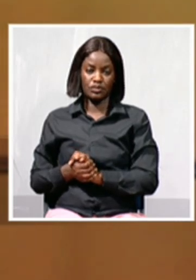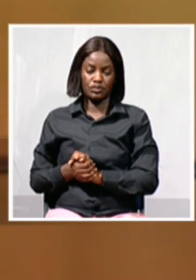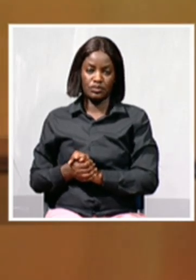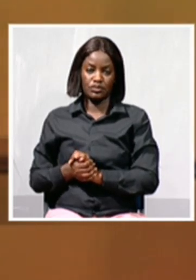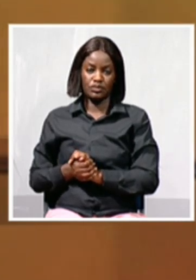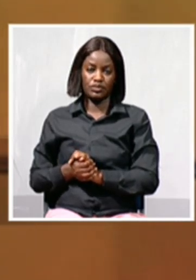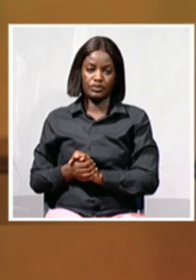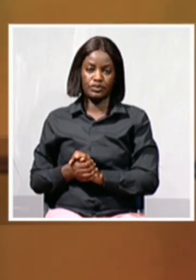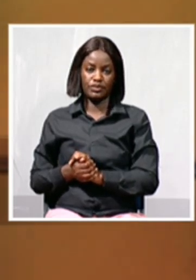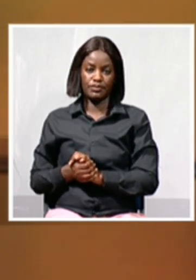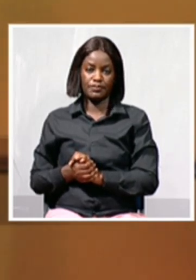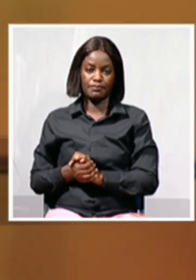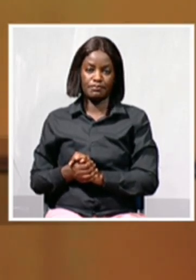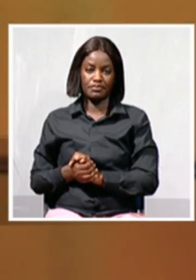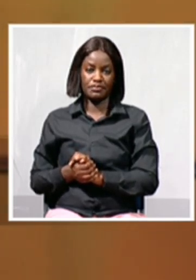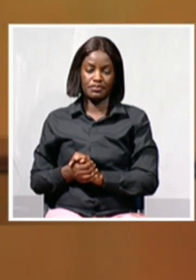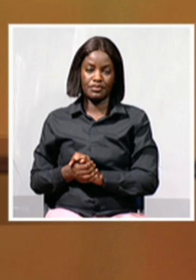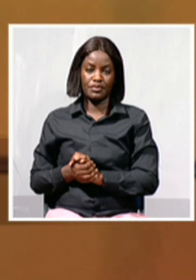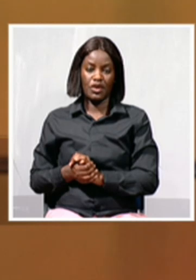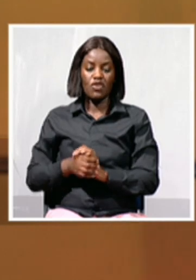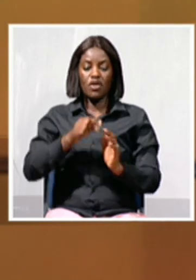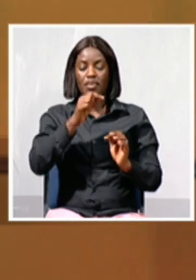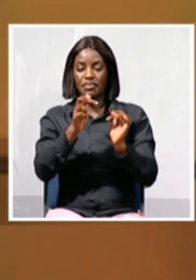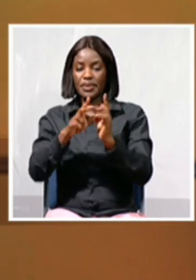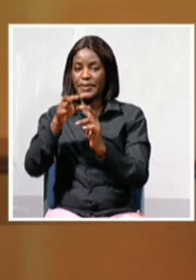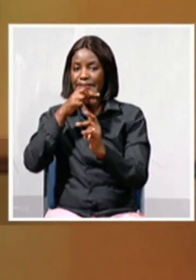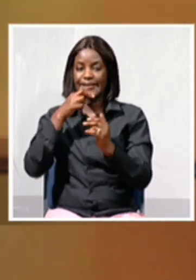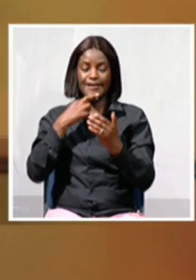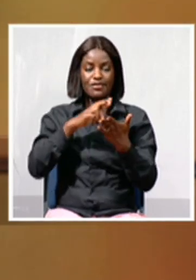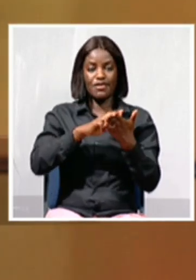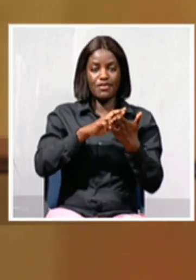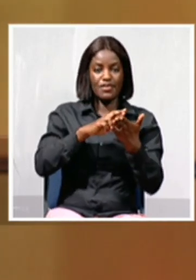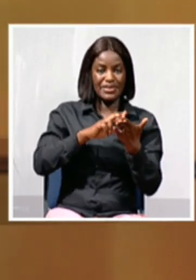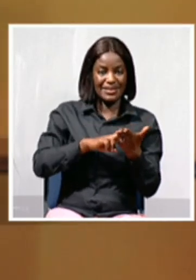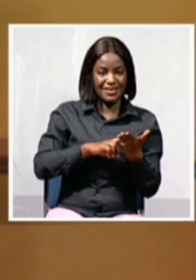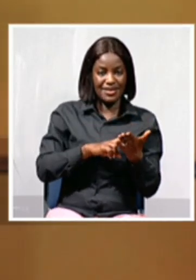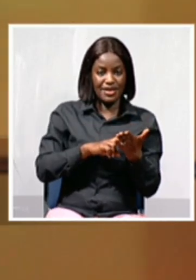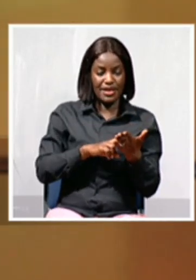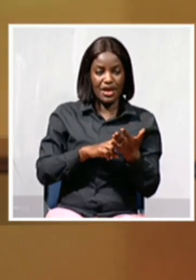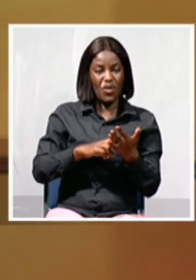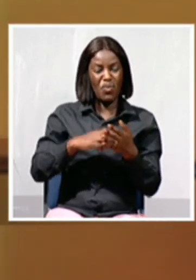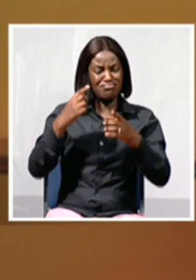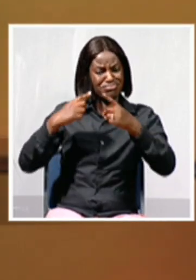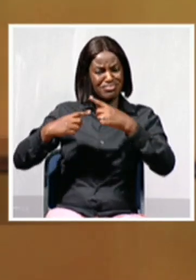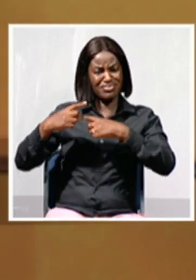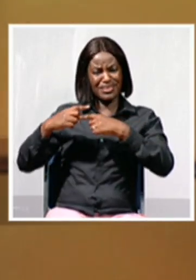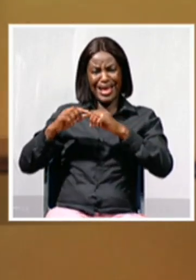from the general registration of voters, we also try to assess where did we lack, how was our message.